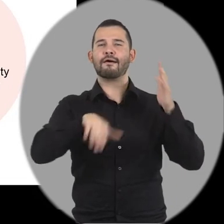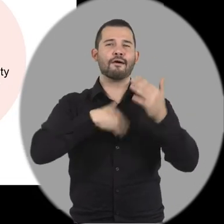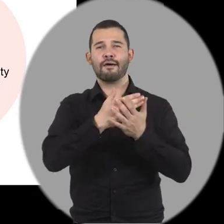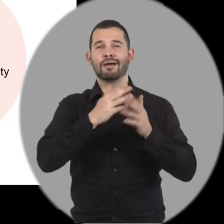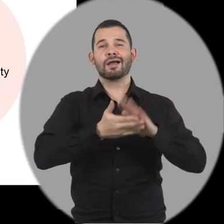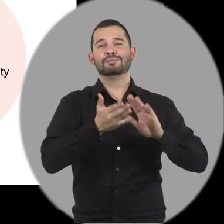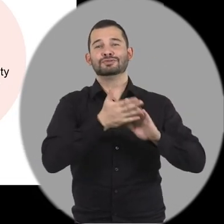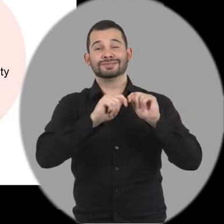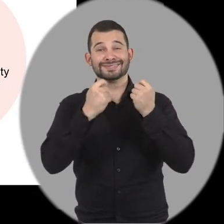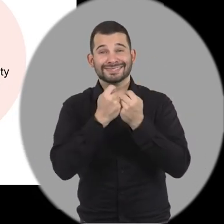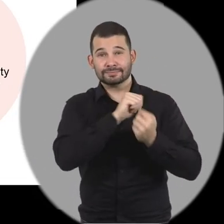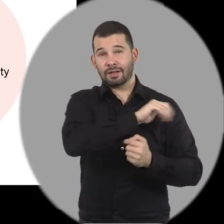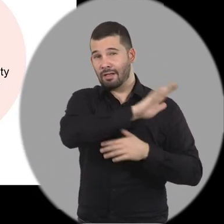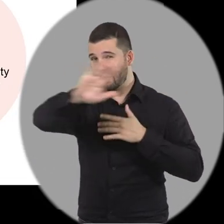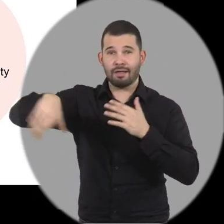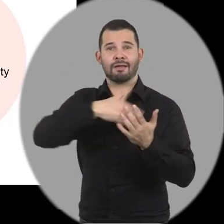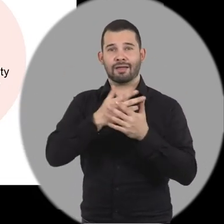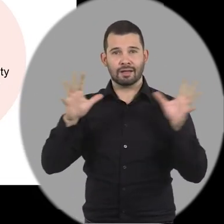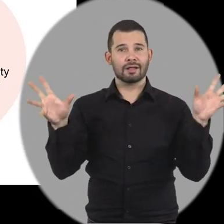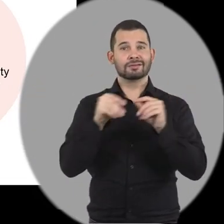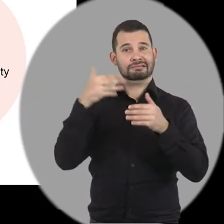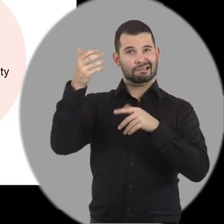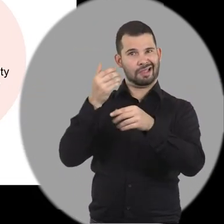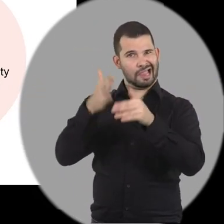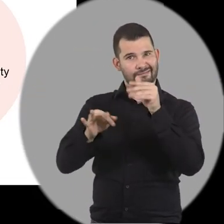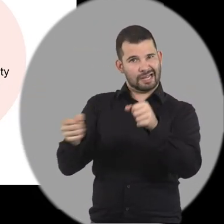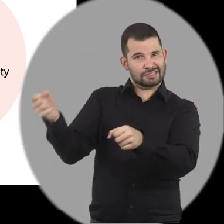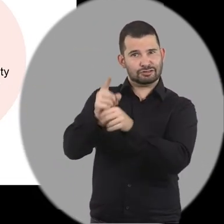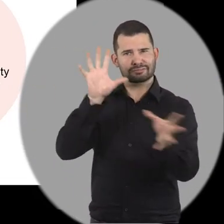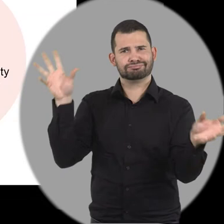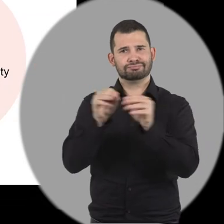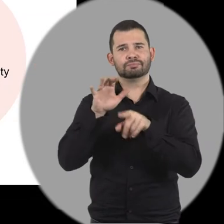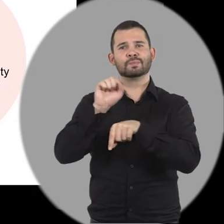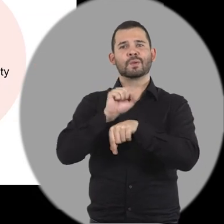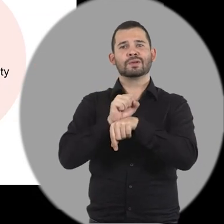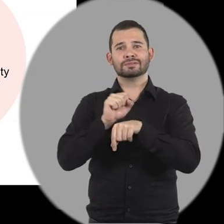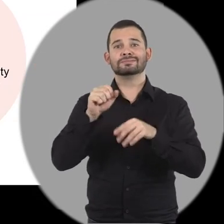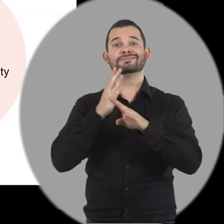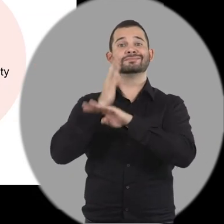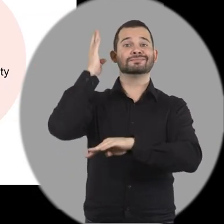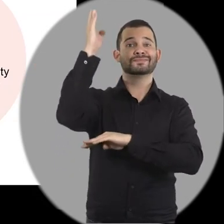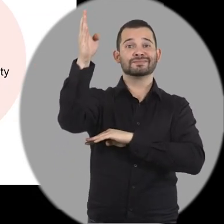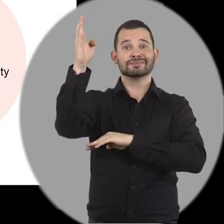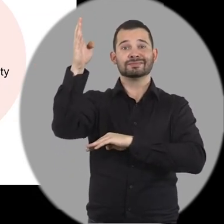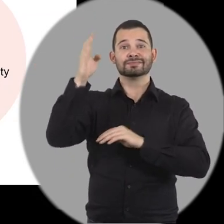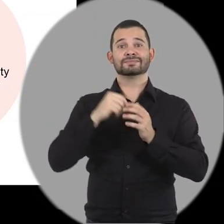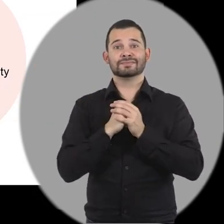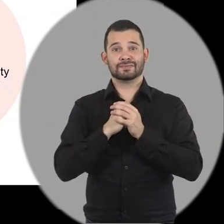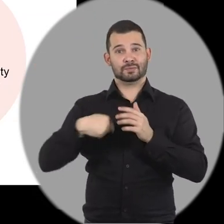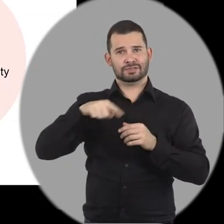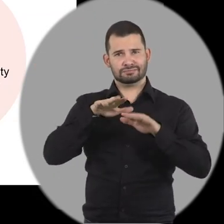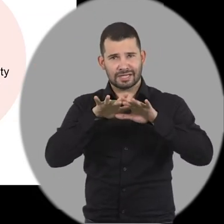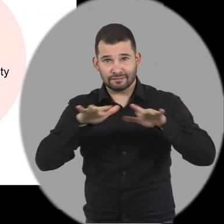of our operations team leaders by the end of next year, totaling another 3,000 employees countrywide. And our plan is to enhance our existing training